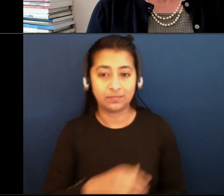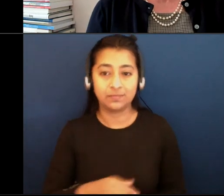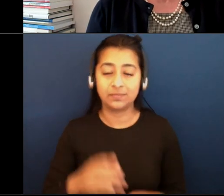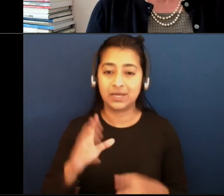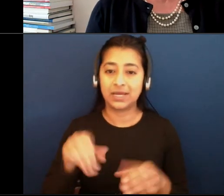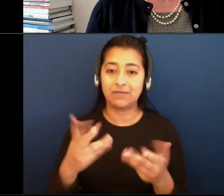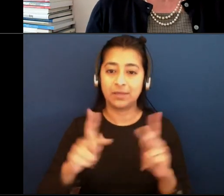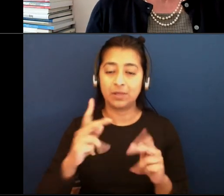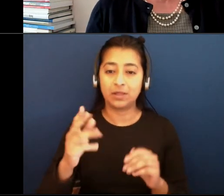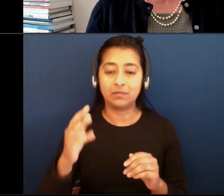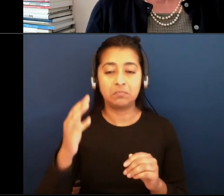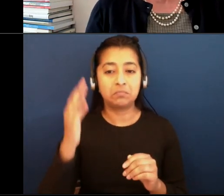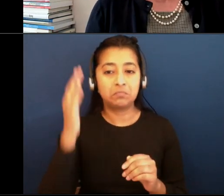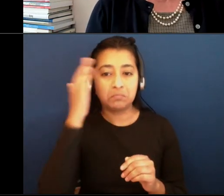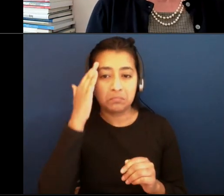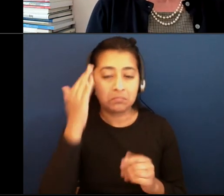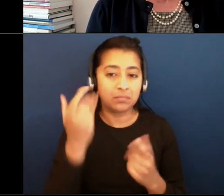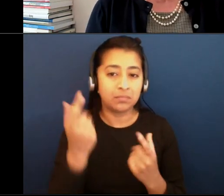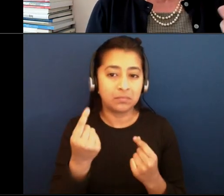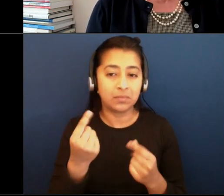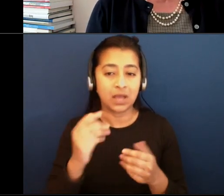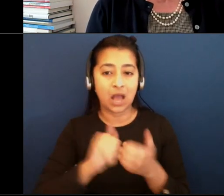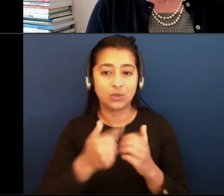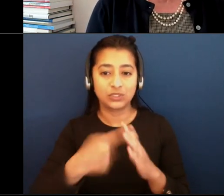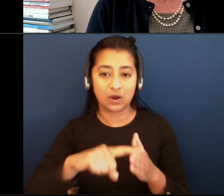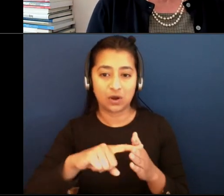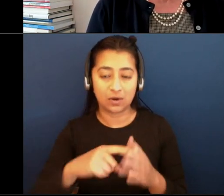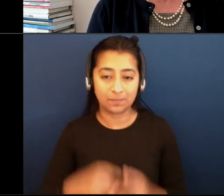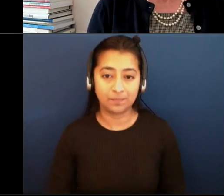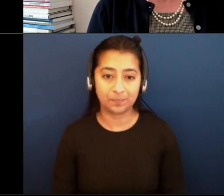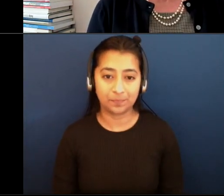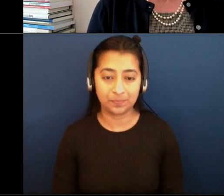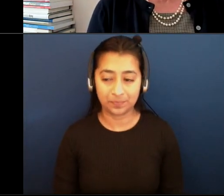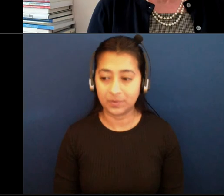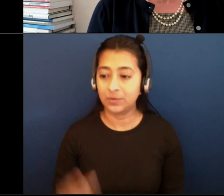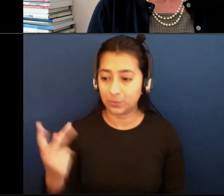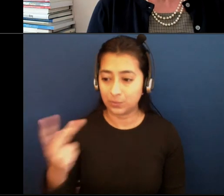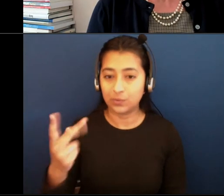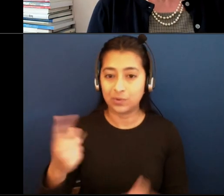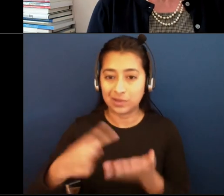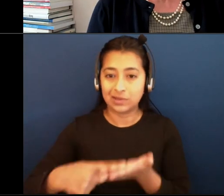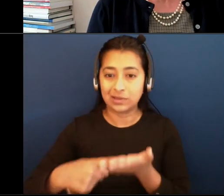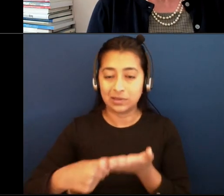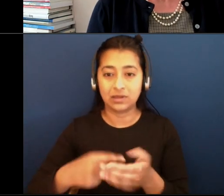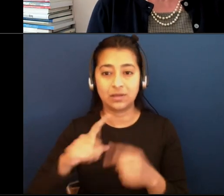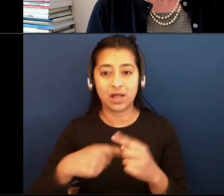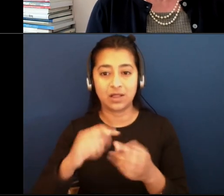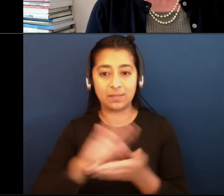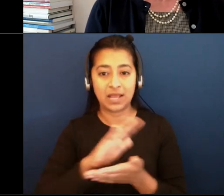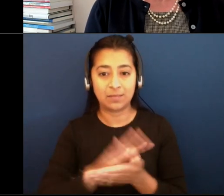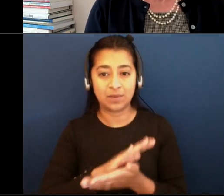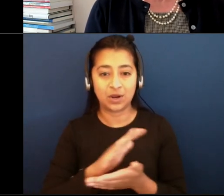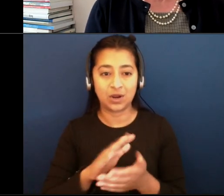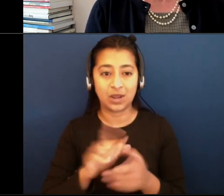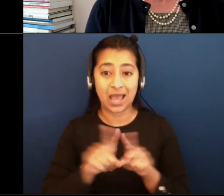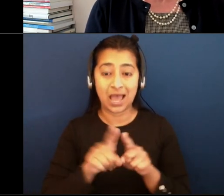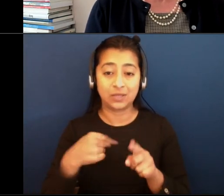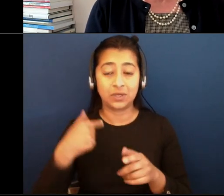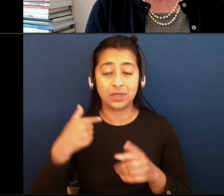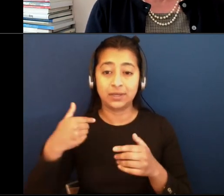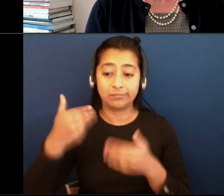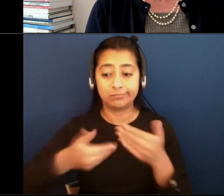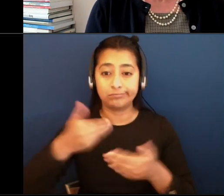of what to start with. And, you know, we had some interaction when we were talking about the paper, that there's going, as we go down the line, there's going to be a